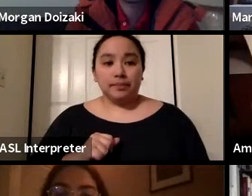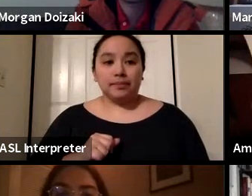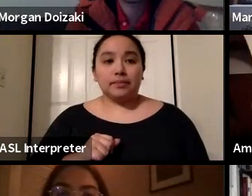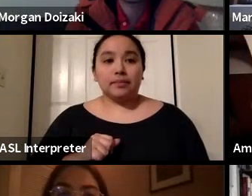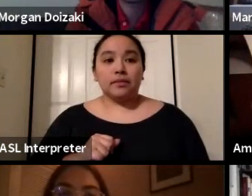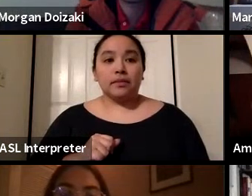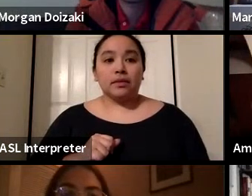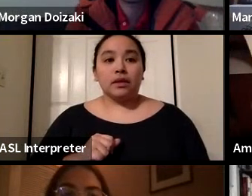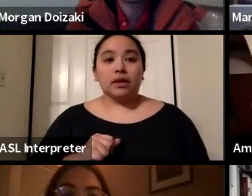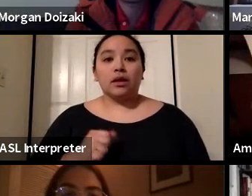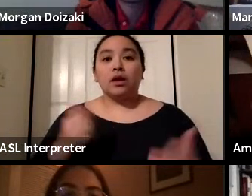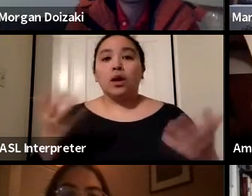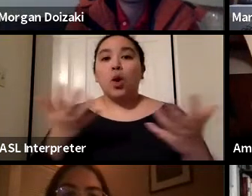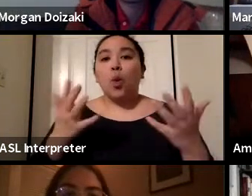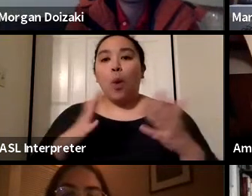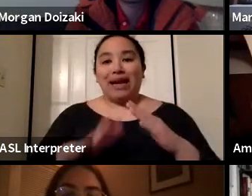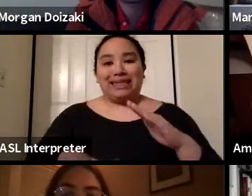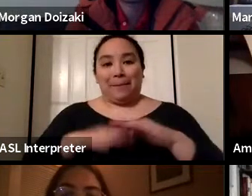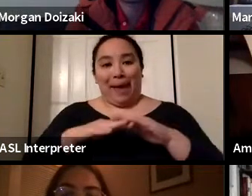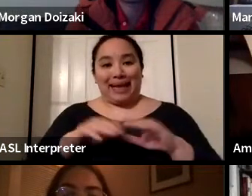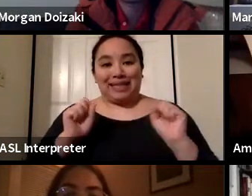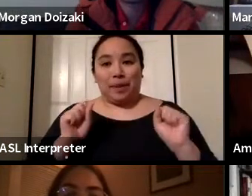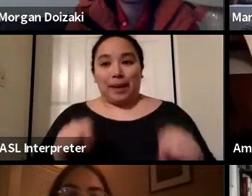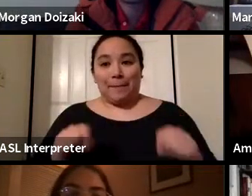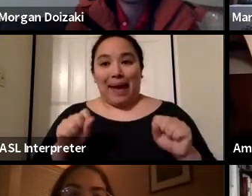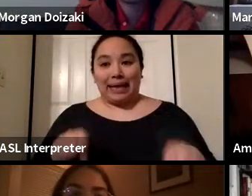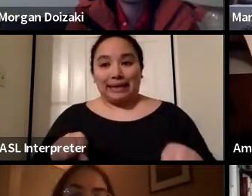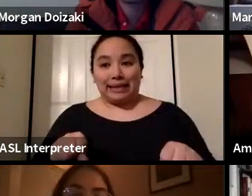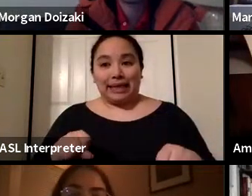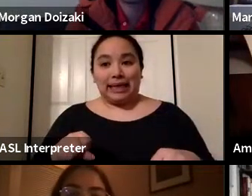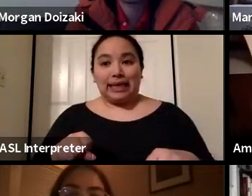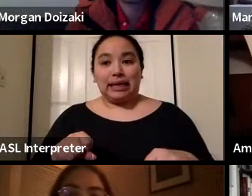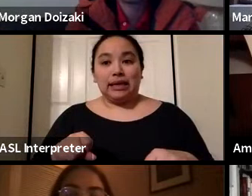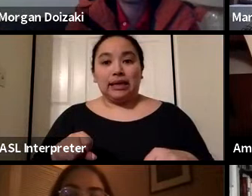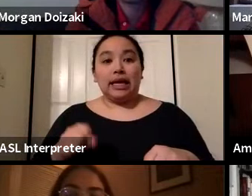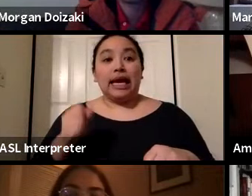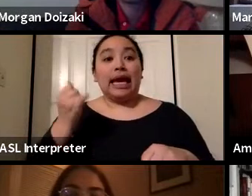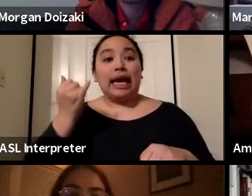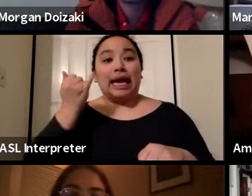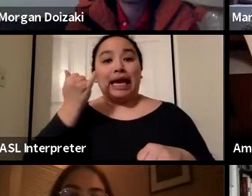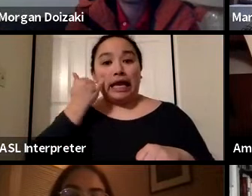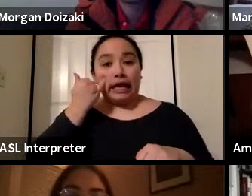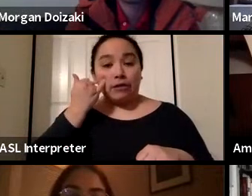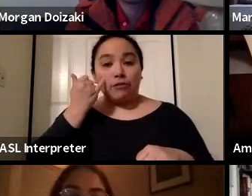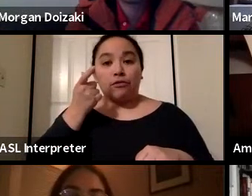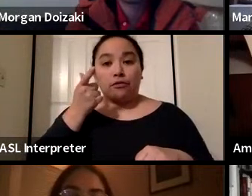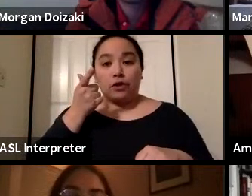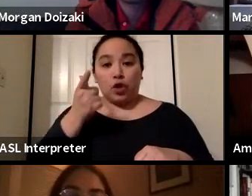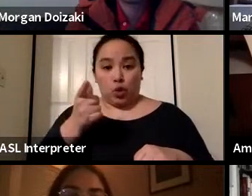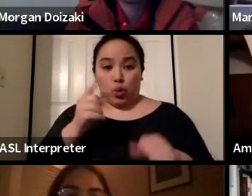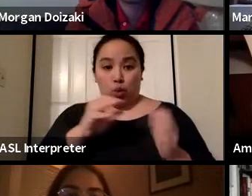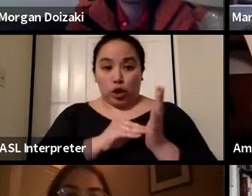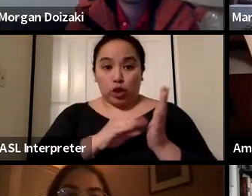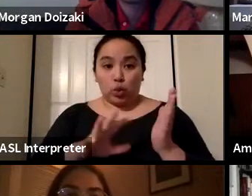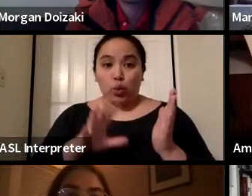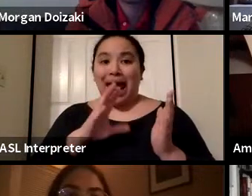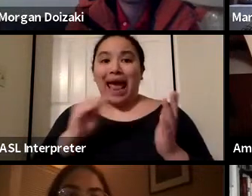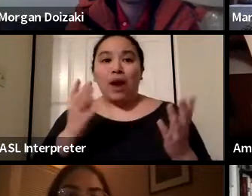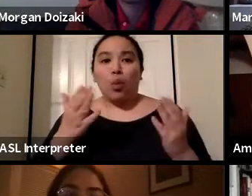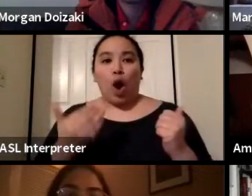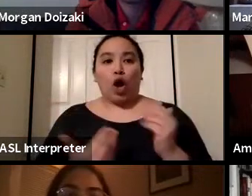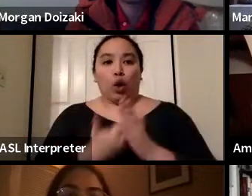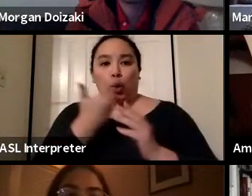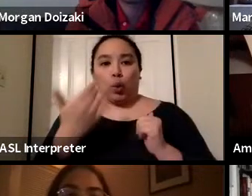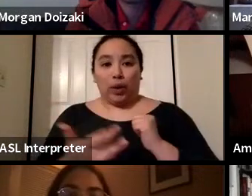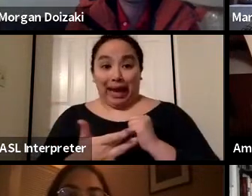What is the maximum capacity that you could serve if you had the students? And what new